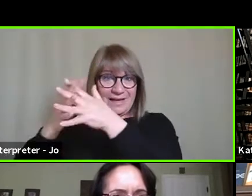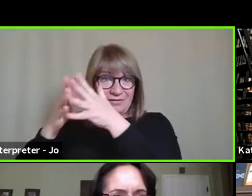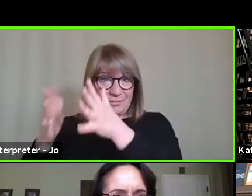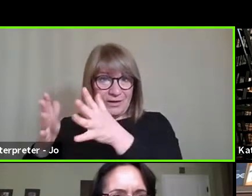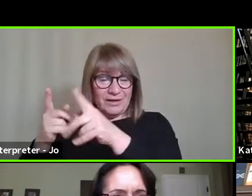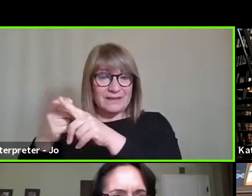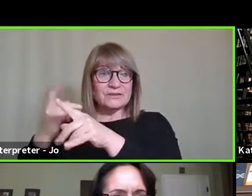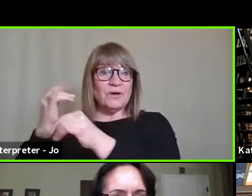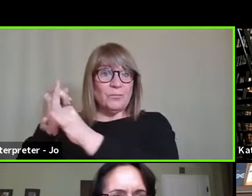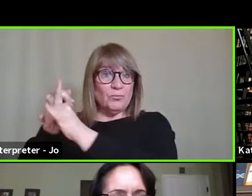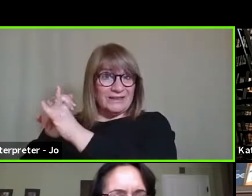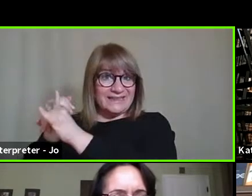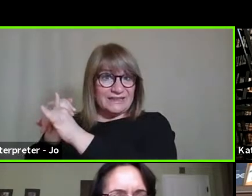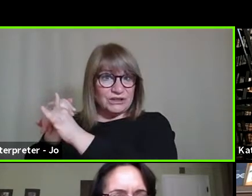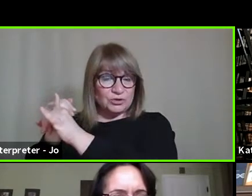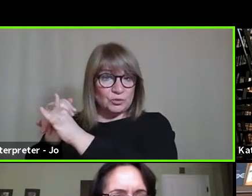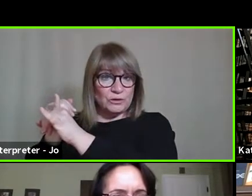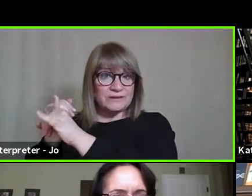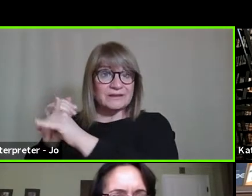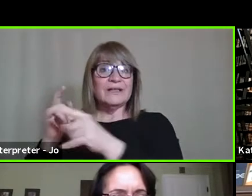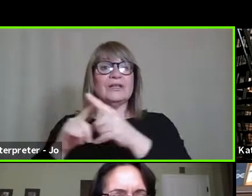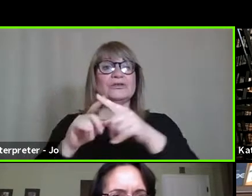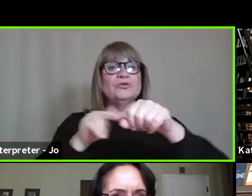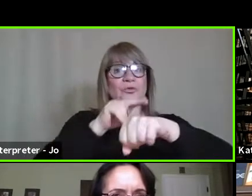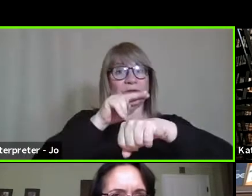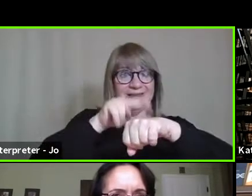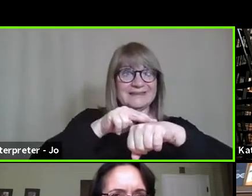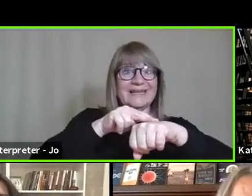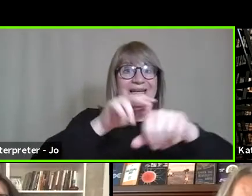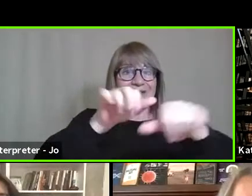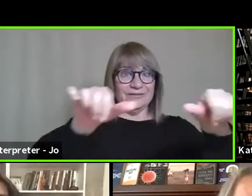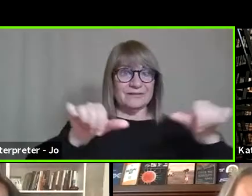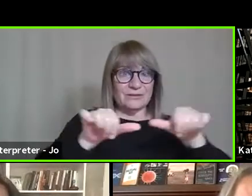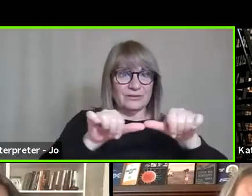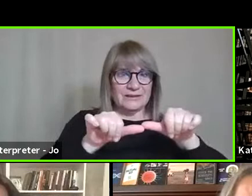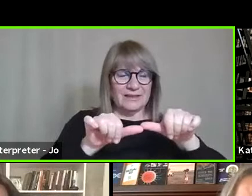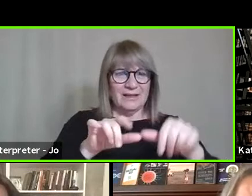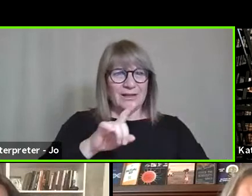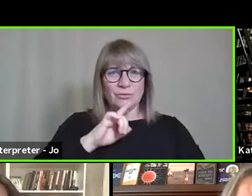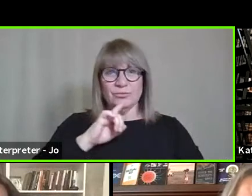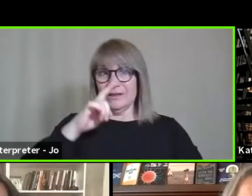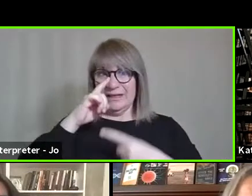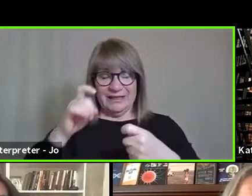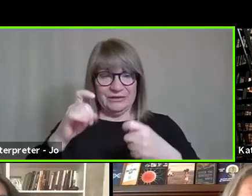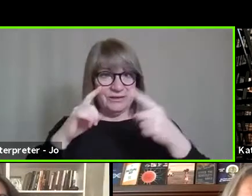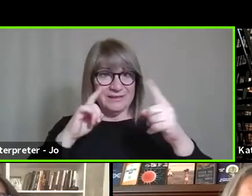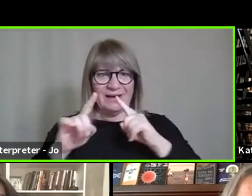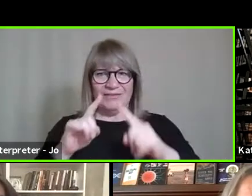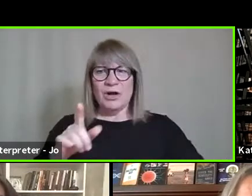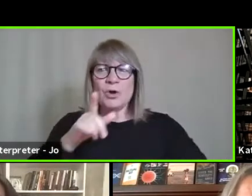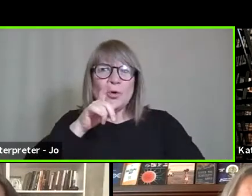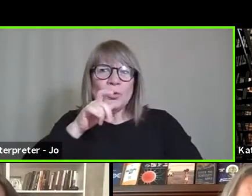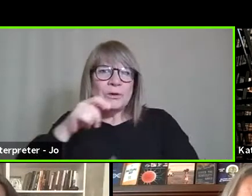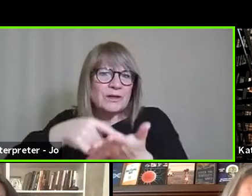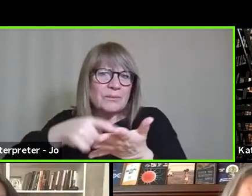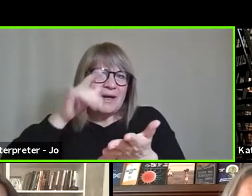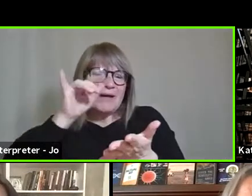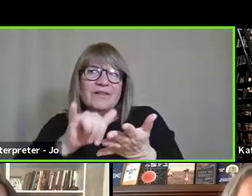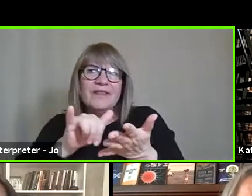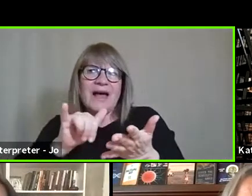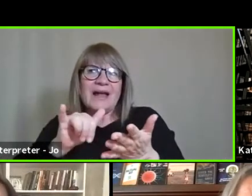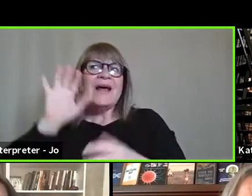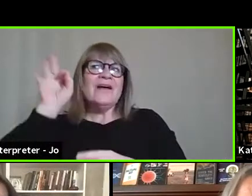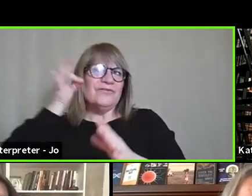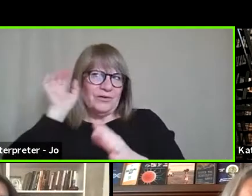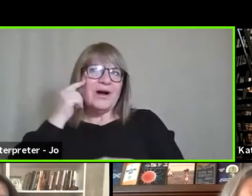institutions and really like this interesting um conversation around who was gonna pay for that like how to get the federal government to